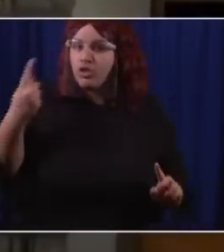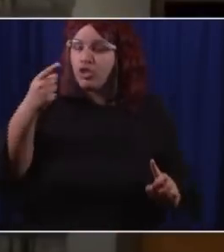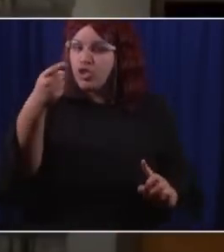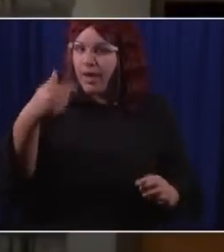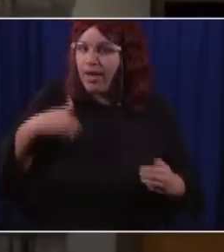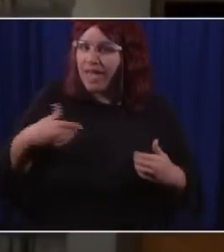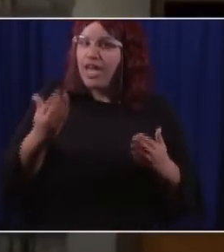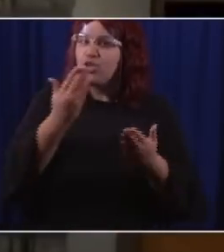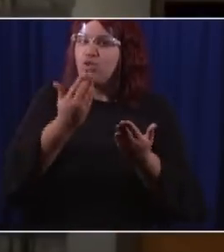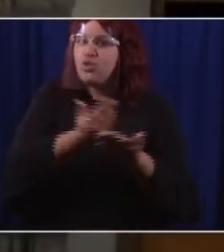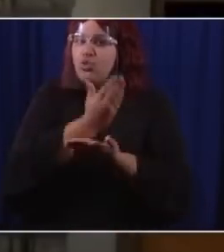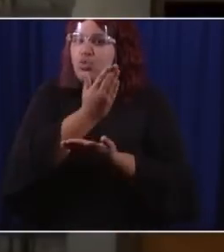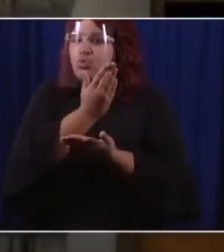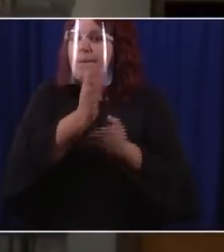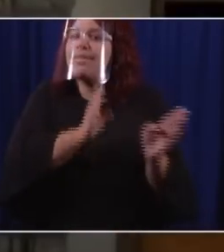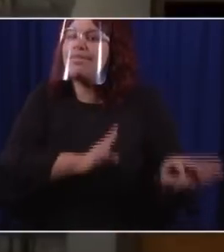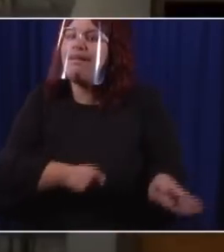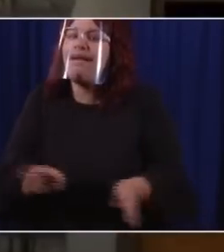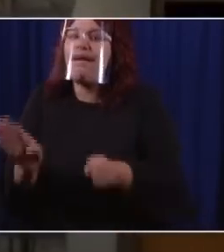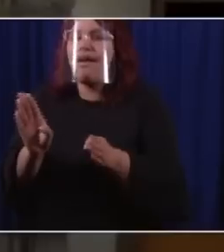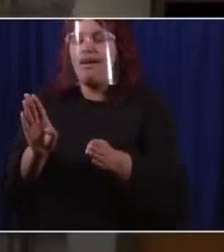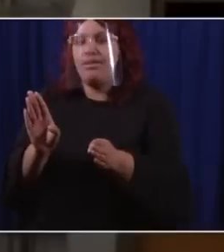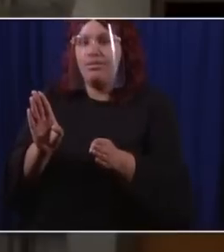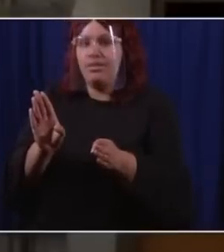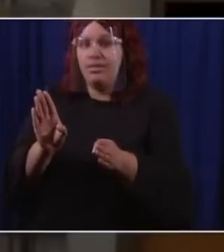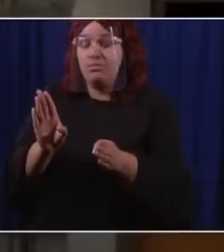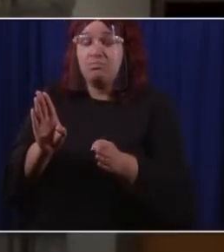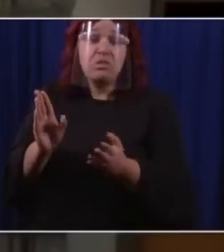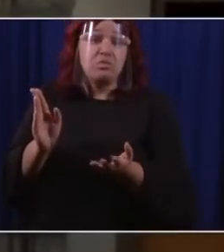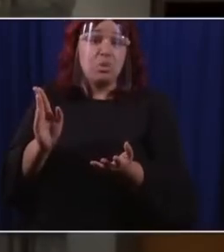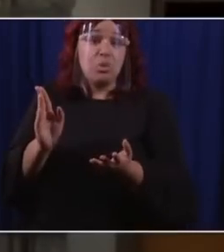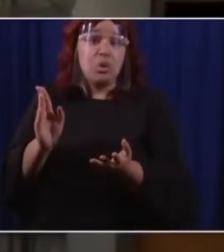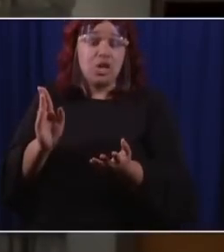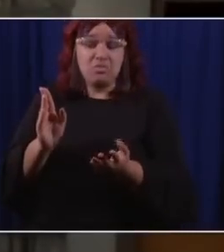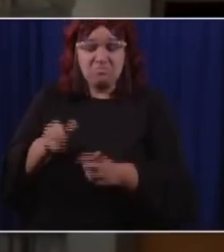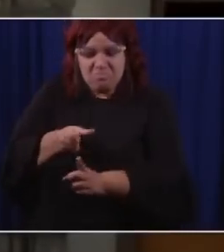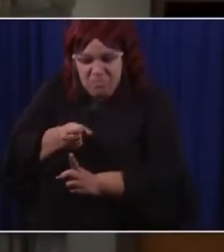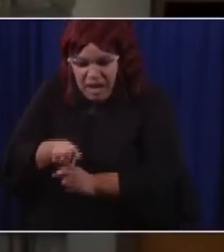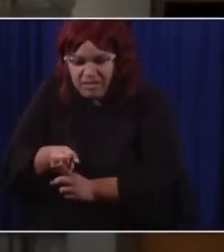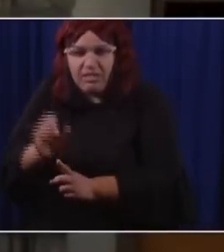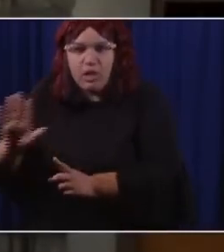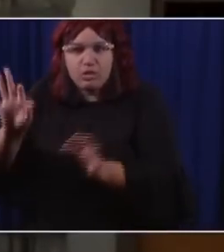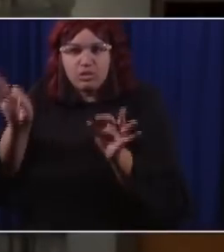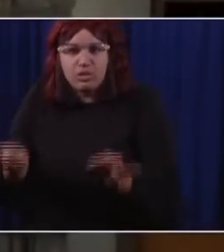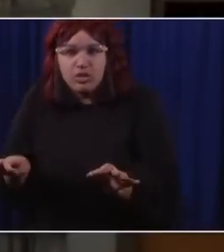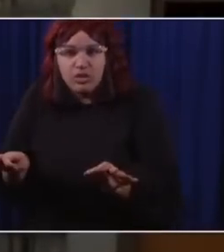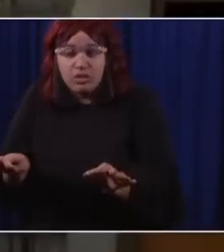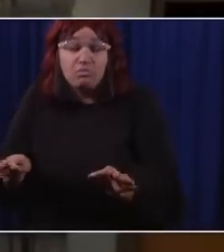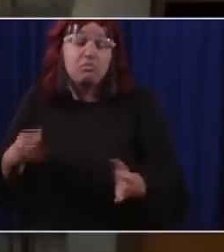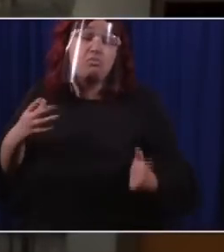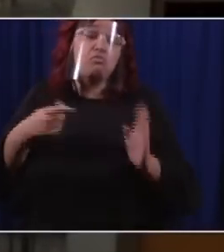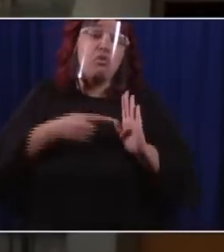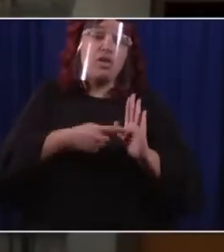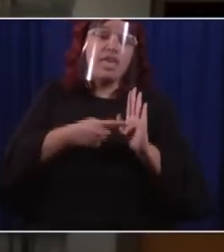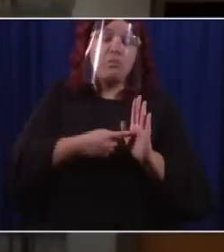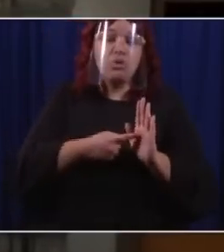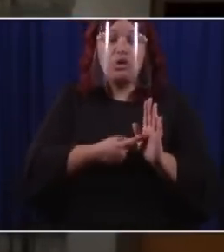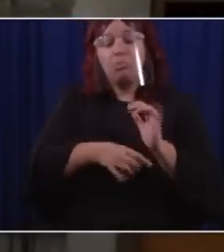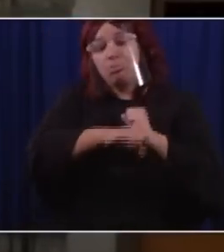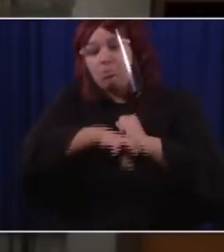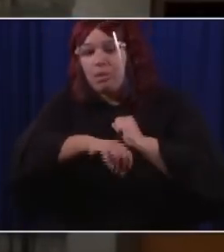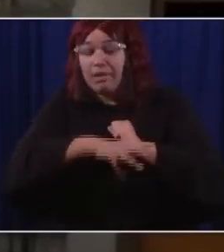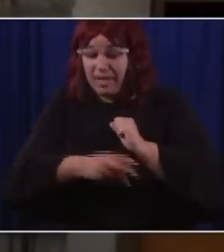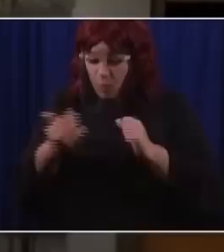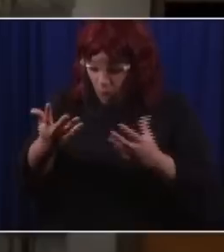handling these gatherings? Maybe just increasing public awareness of, hey, if you're going to do this, this is how you can do it safely. Maybe